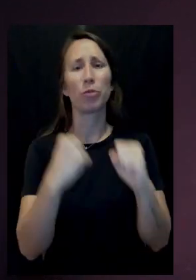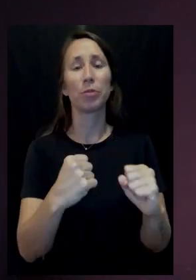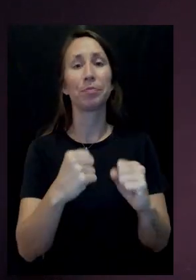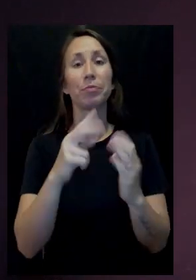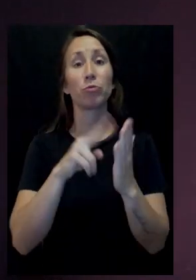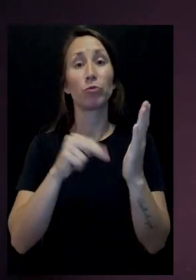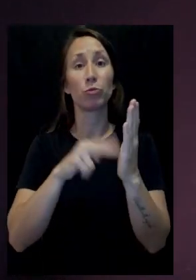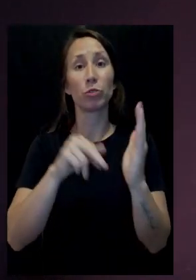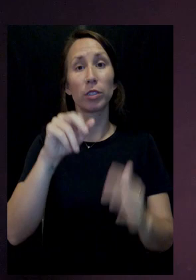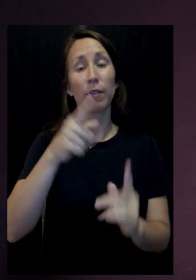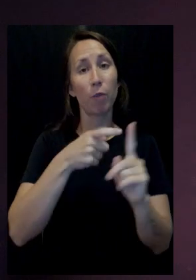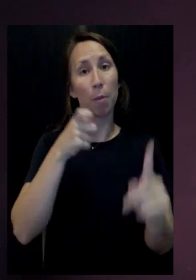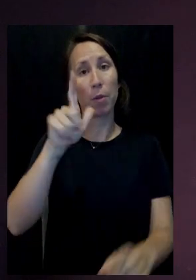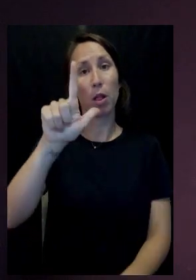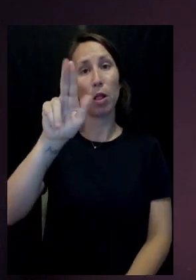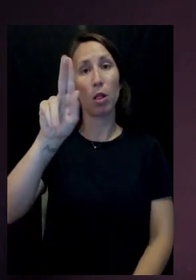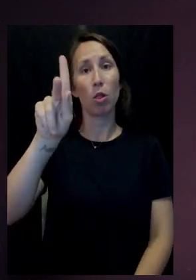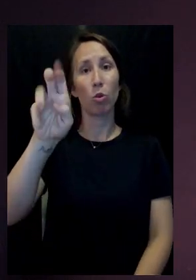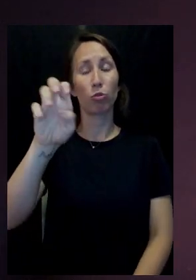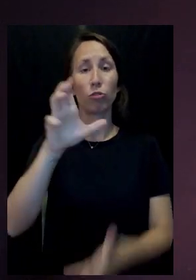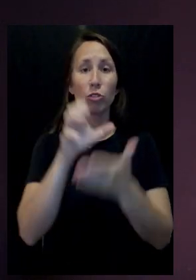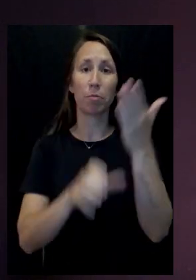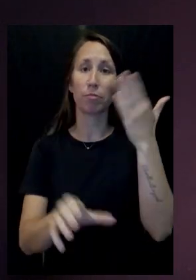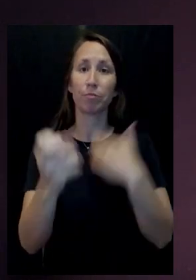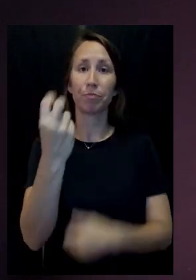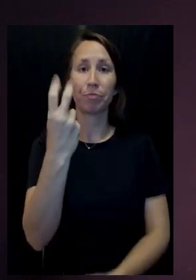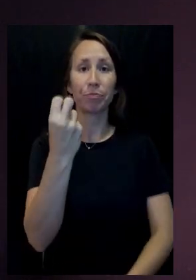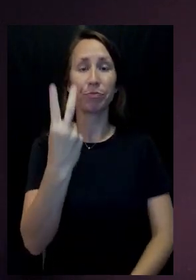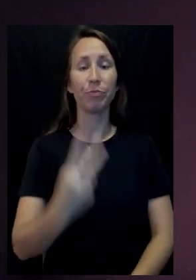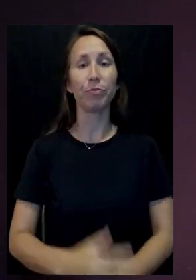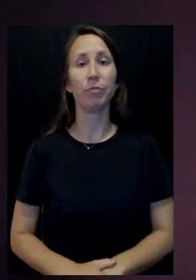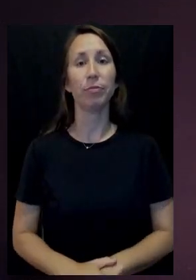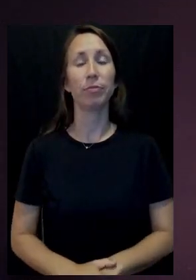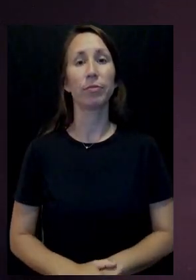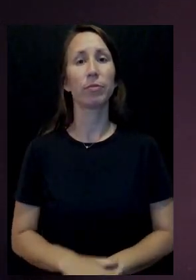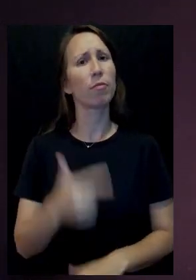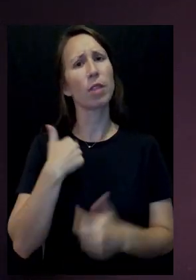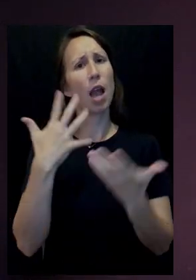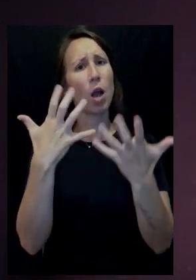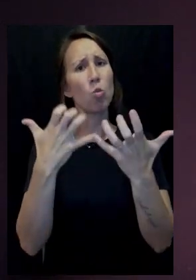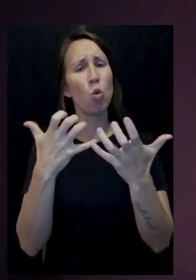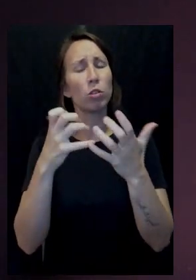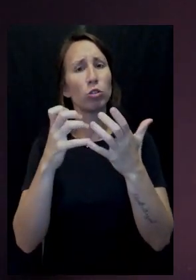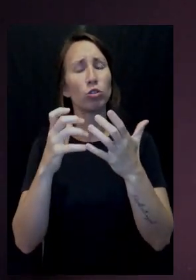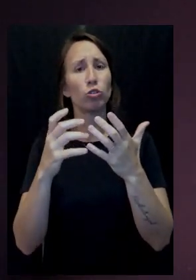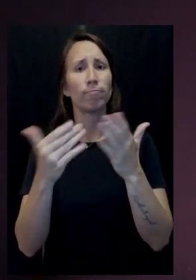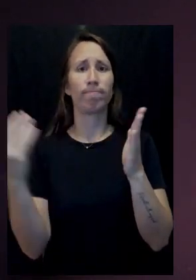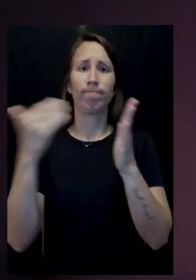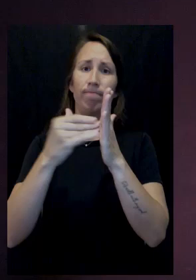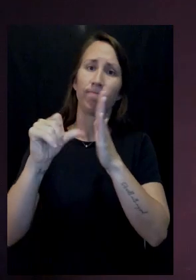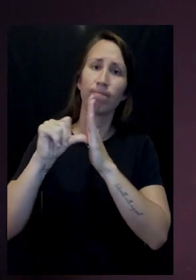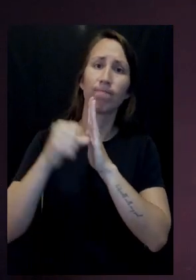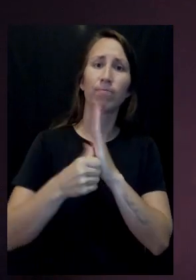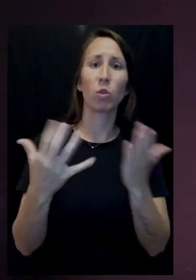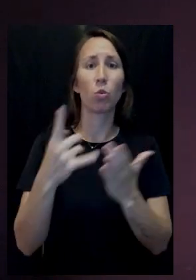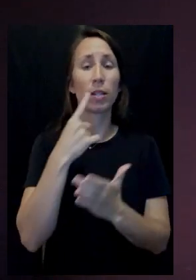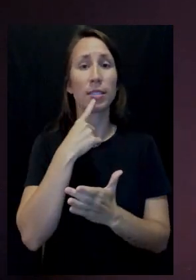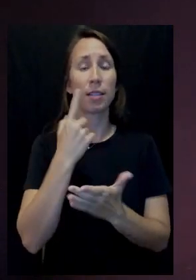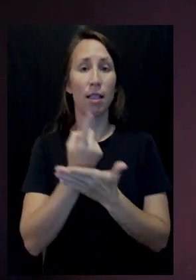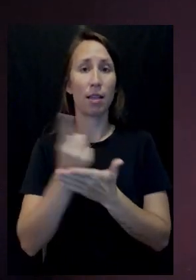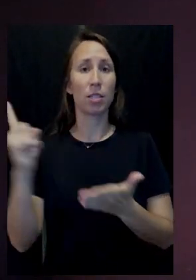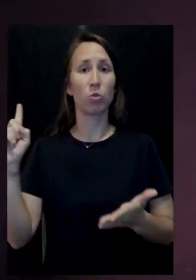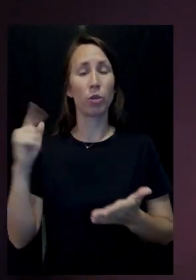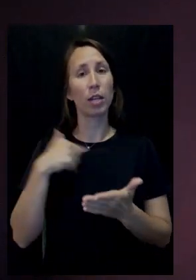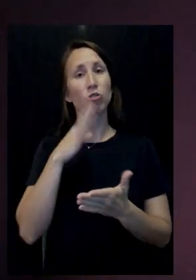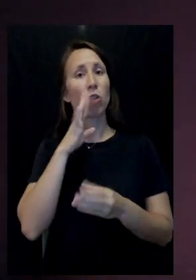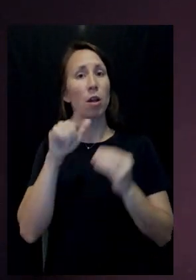reading from Luke 12, but I think I just want to reiterate what I said last week about us getting back to church,